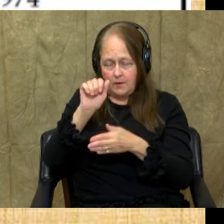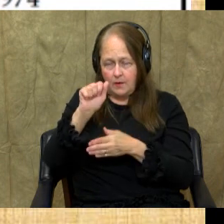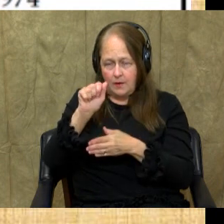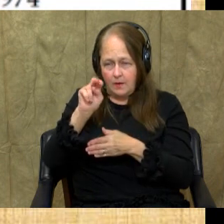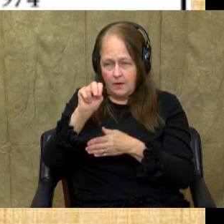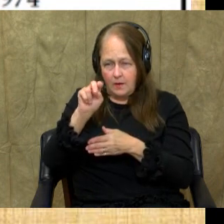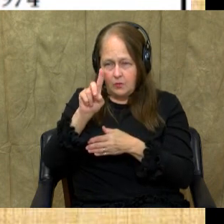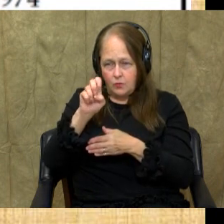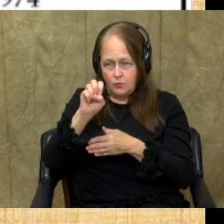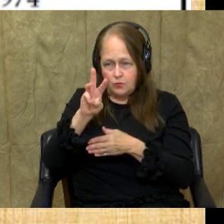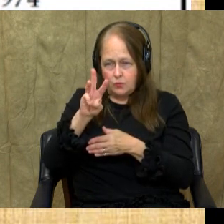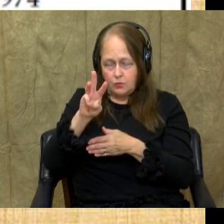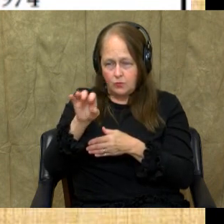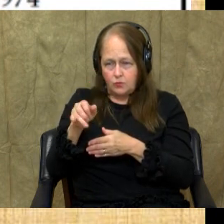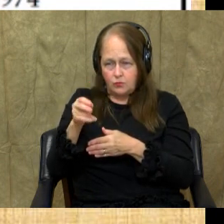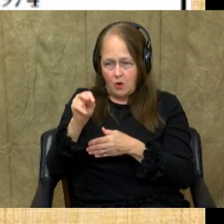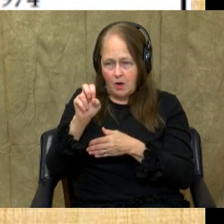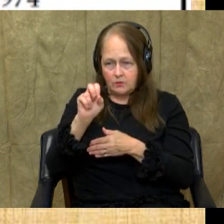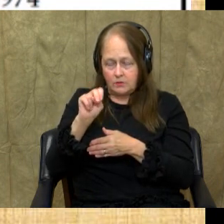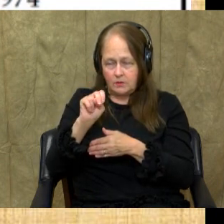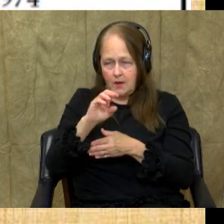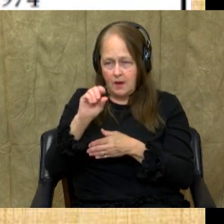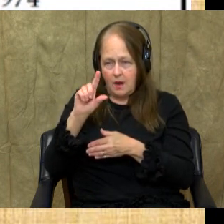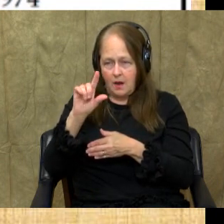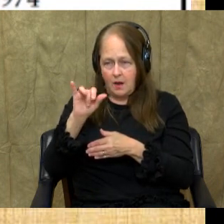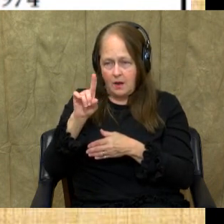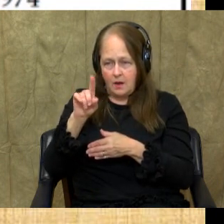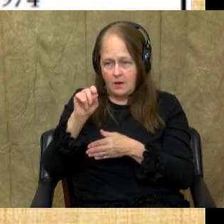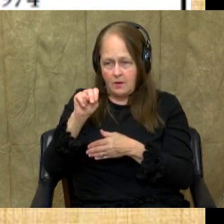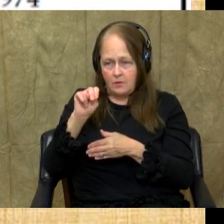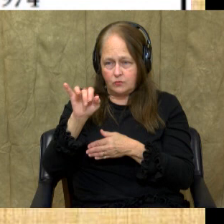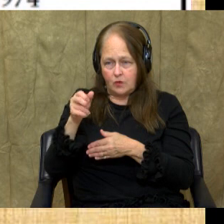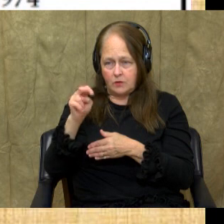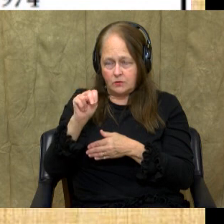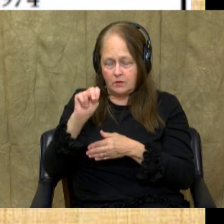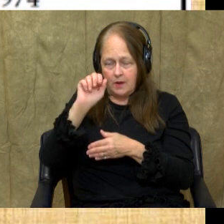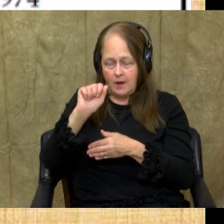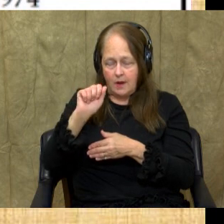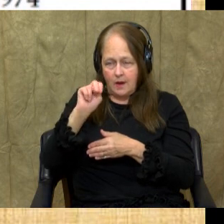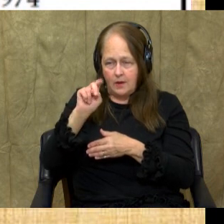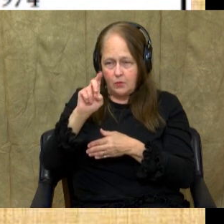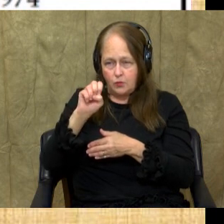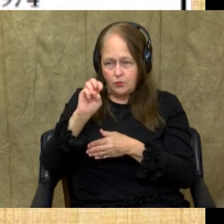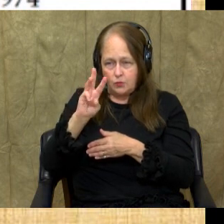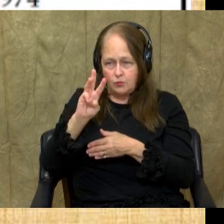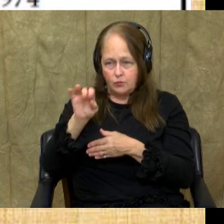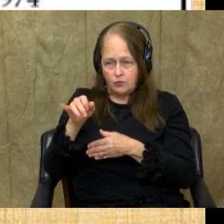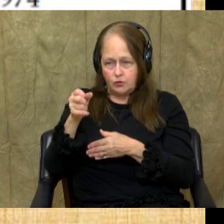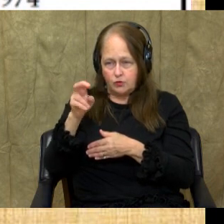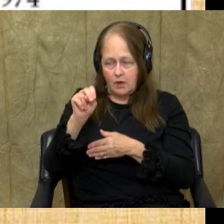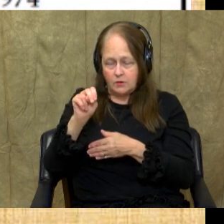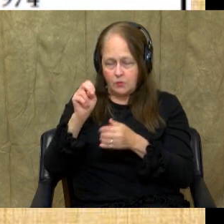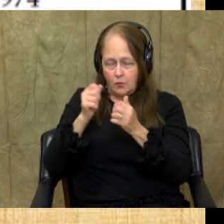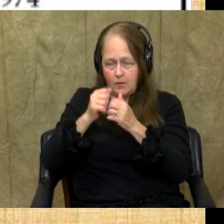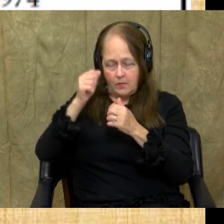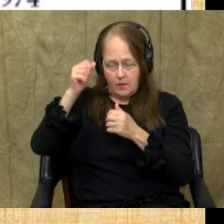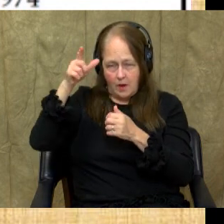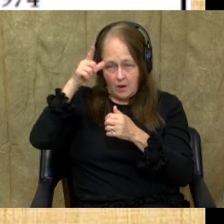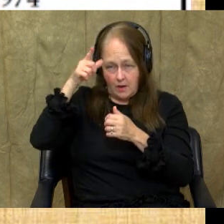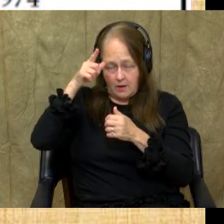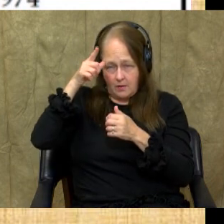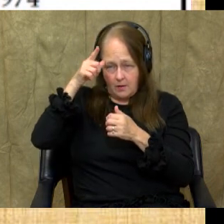right? Now, with every map, let's go back to our map skills. Every map has a key or a legend. That's where you look to see